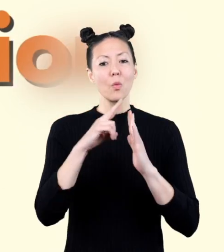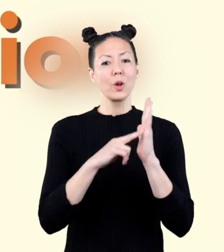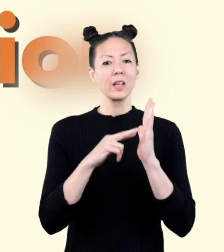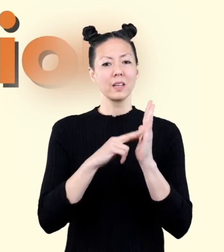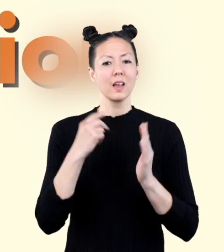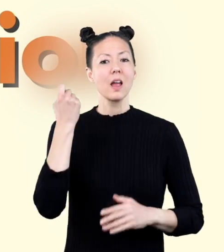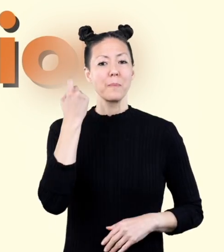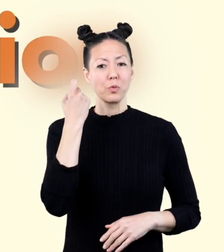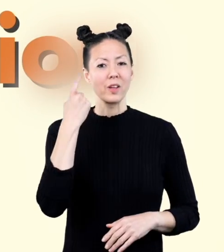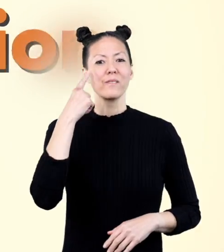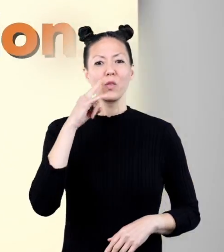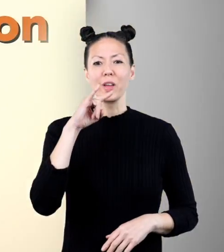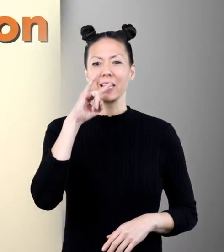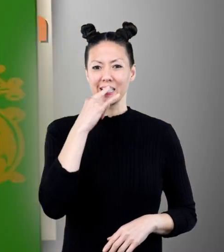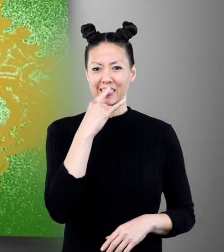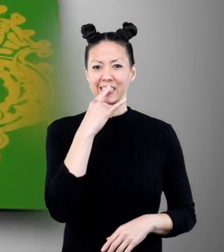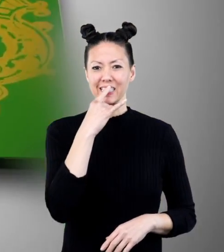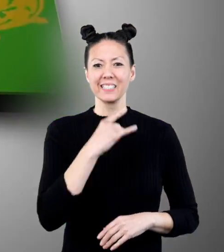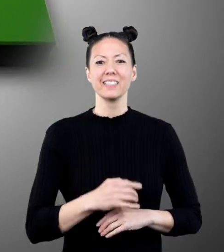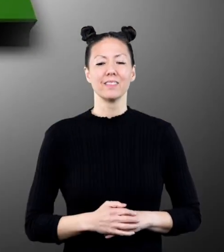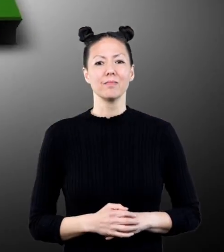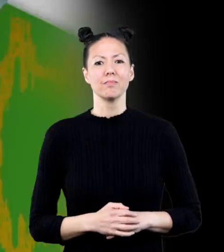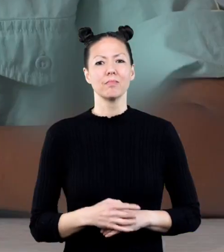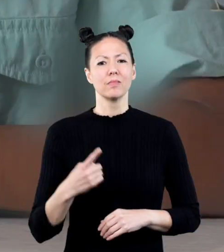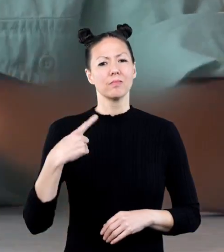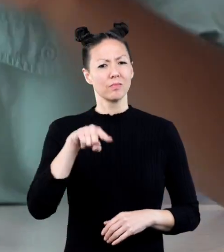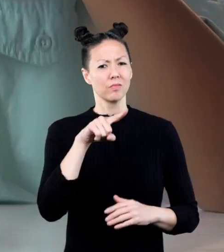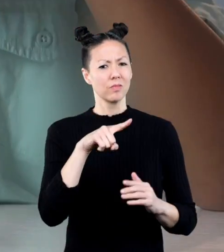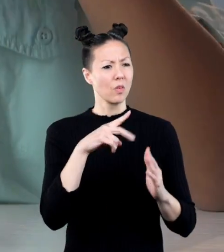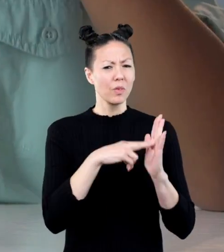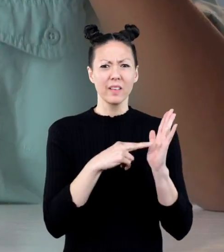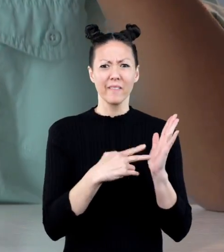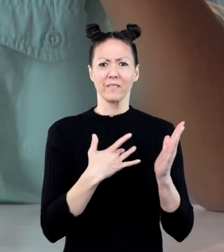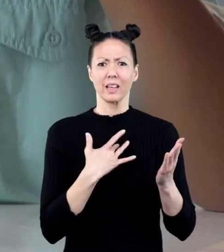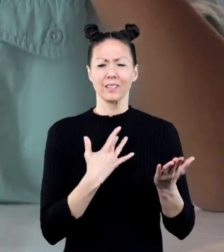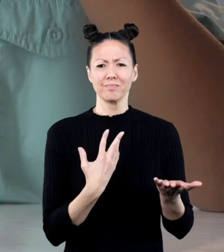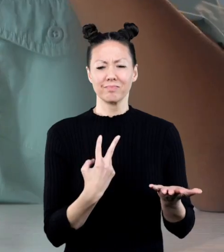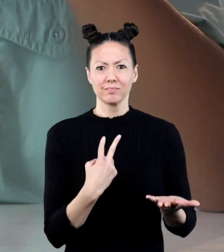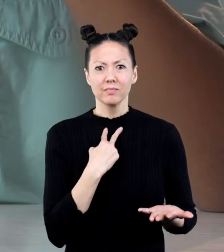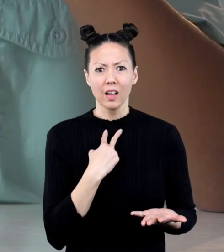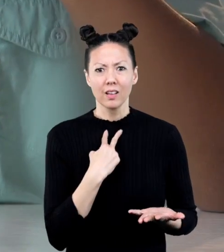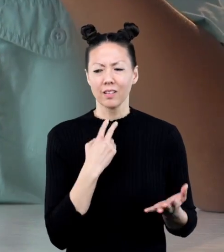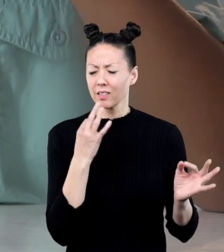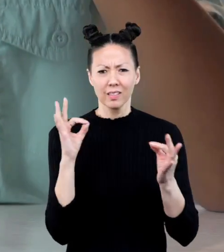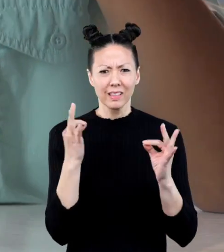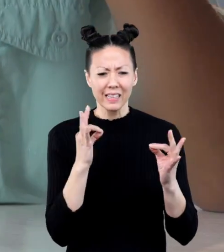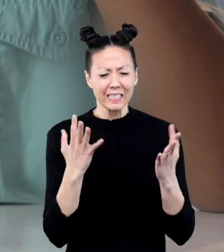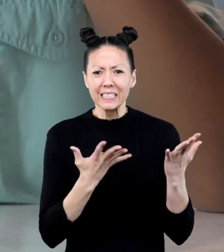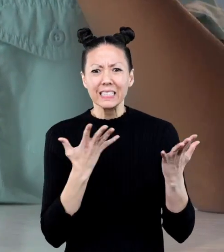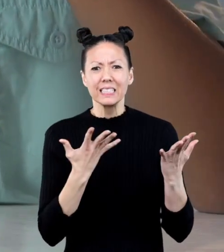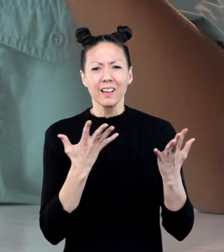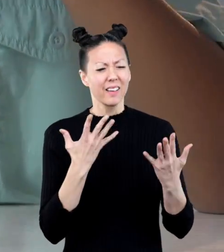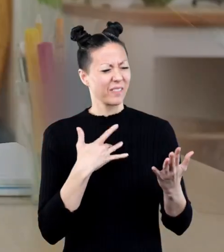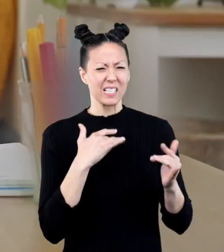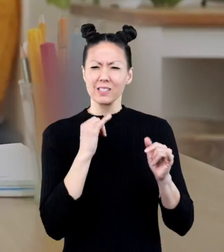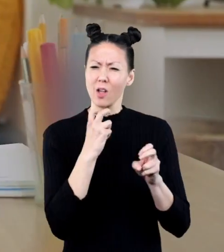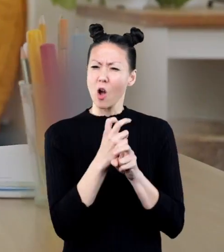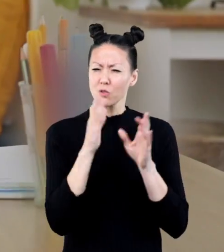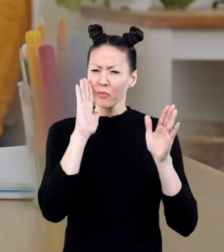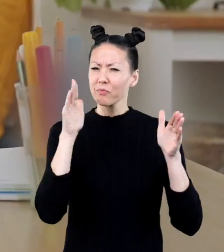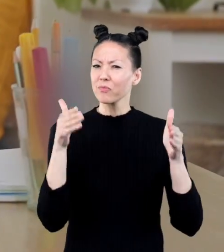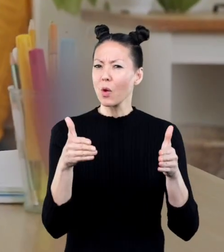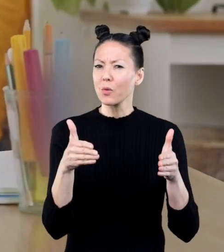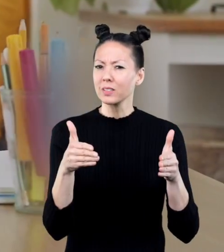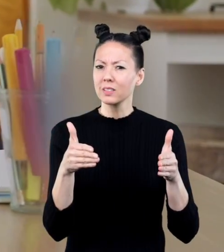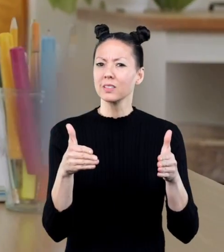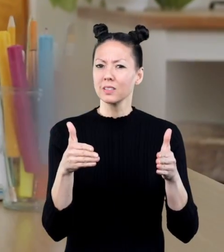Reading Comprehension for Kids. Do you ever find yourself getting sidetracked while you're reading? Like it's hard